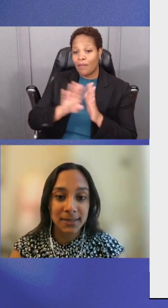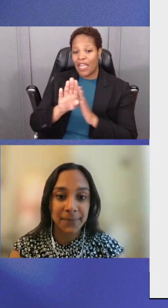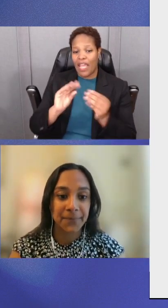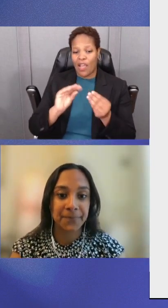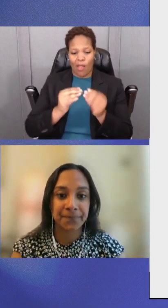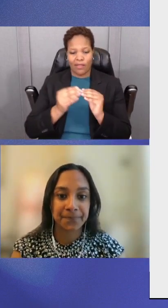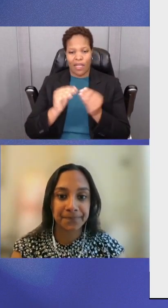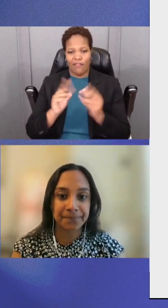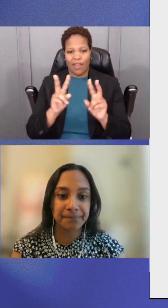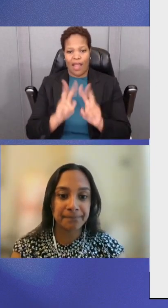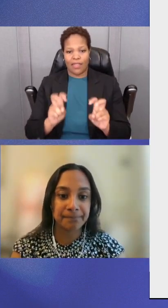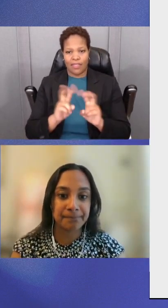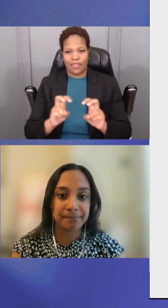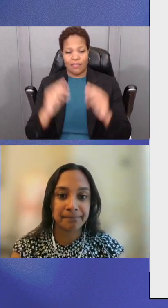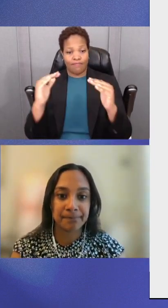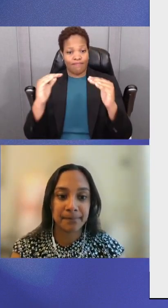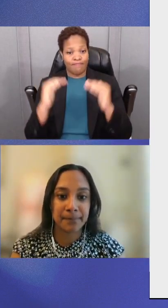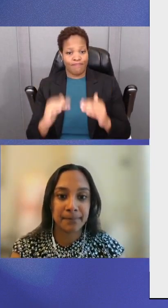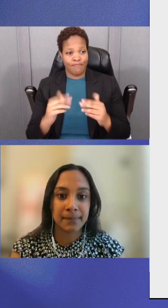please.